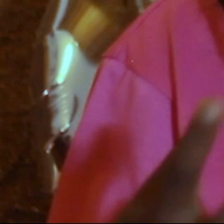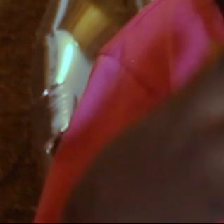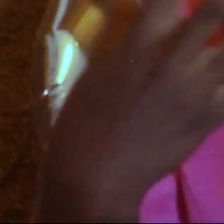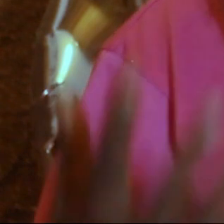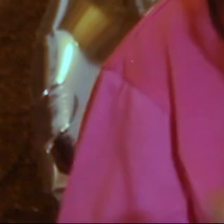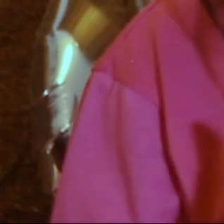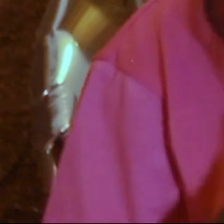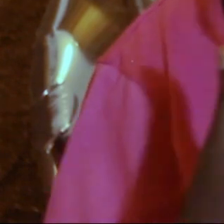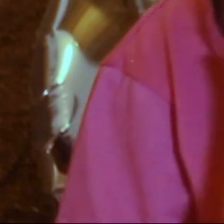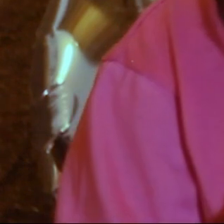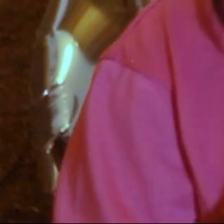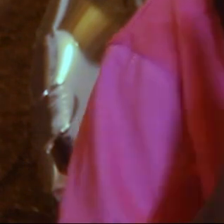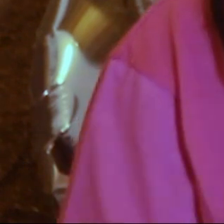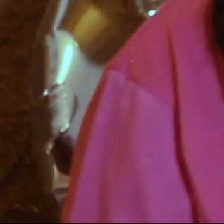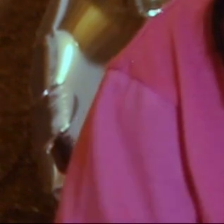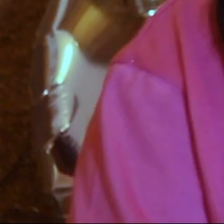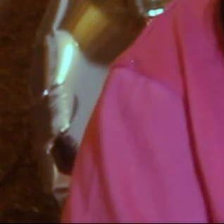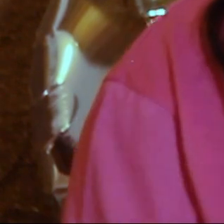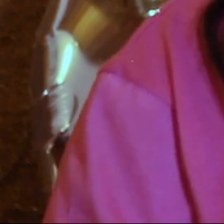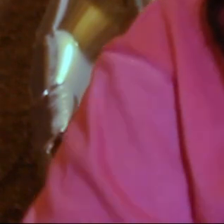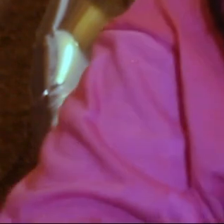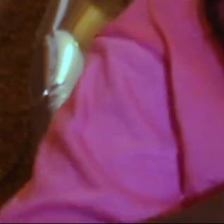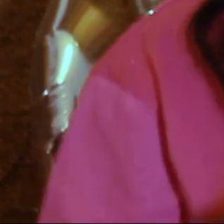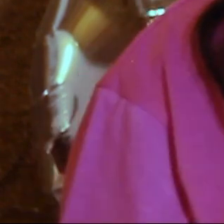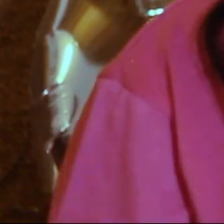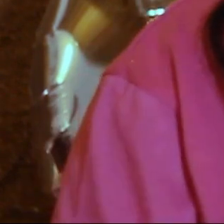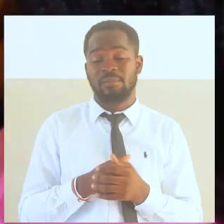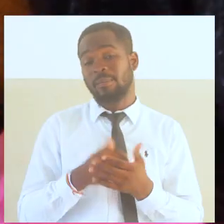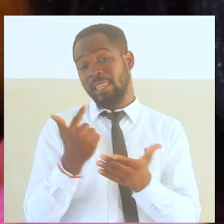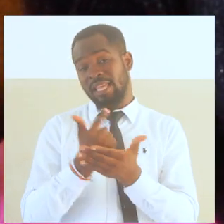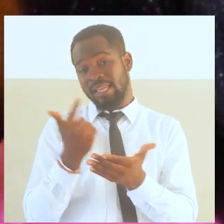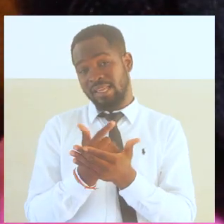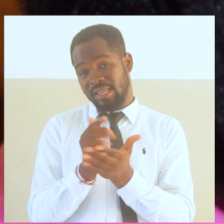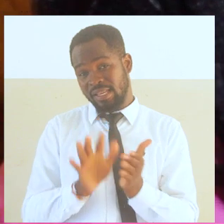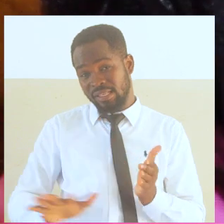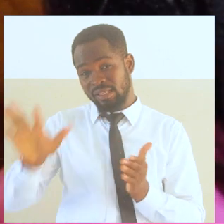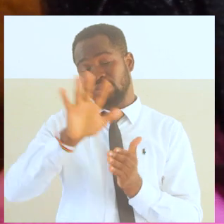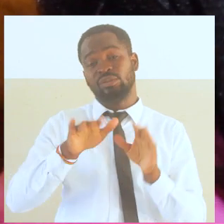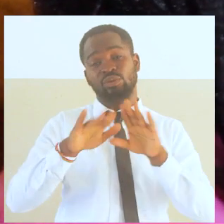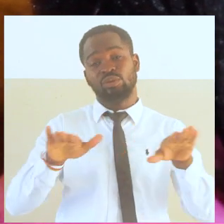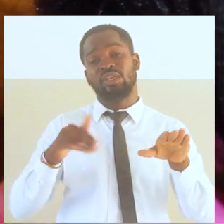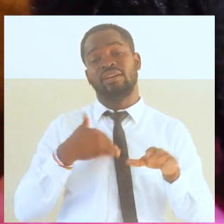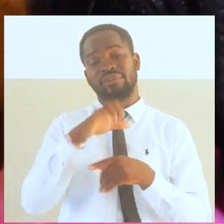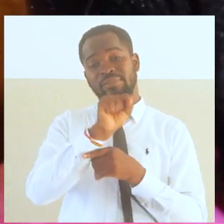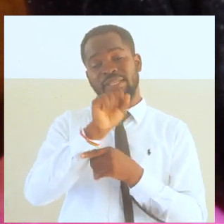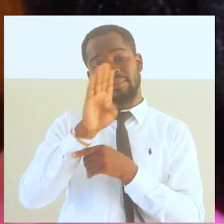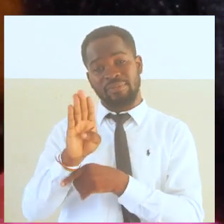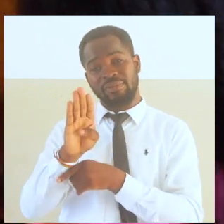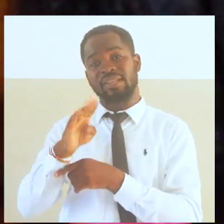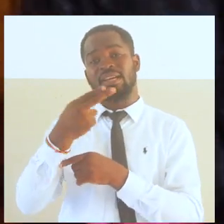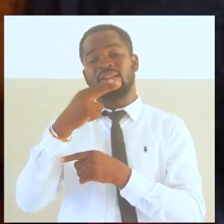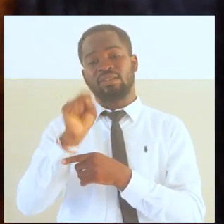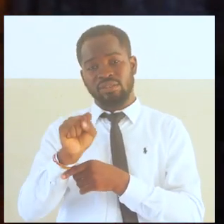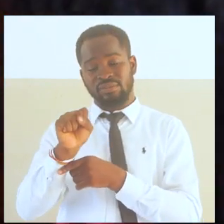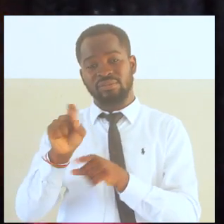and it's embarrassing, it's hurting, it's frustrating. Every day I'm wet, every day I am in a